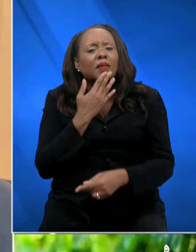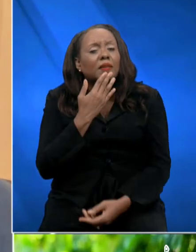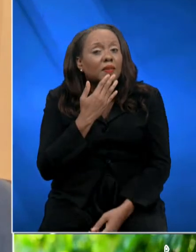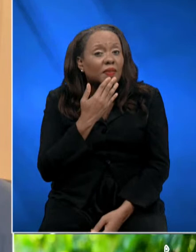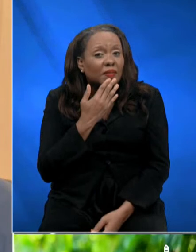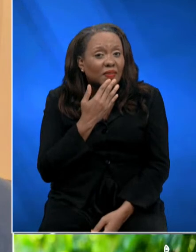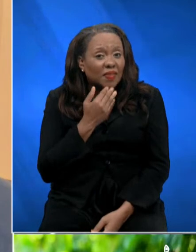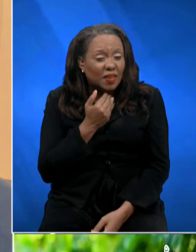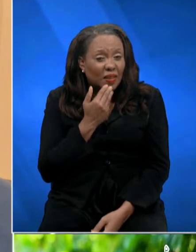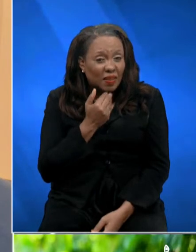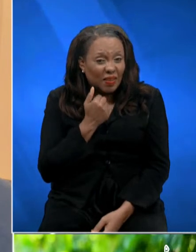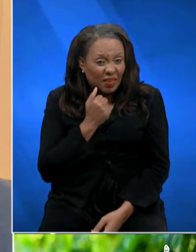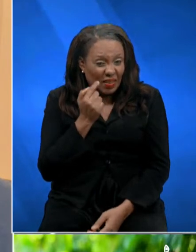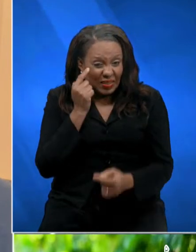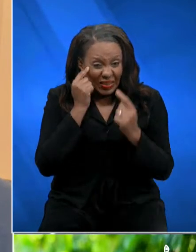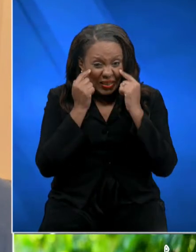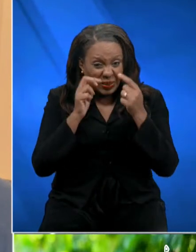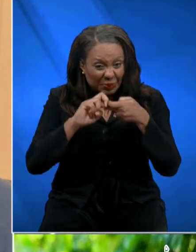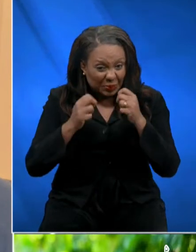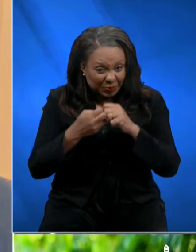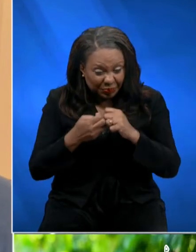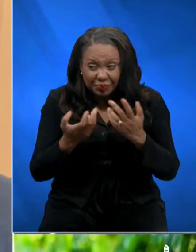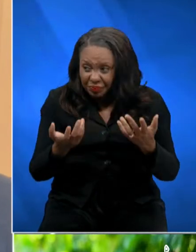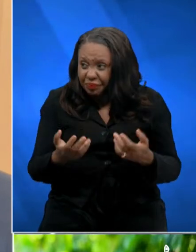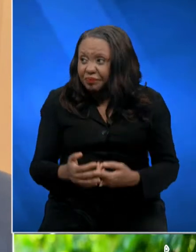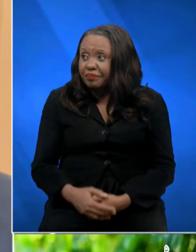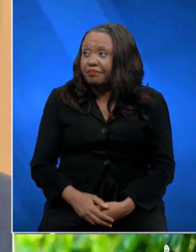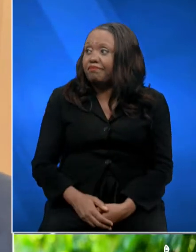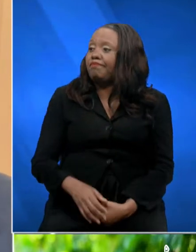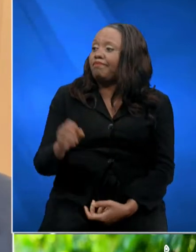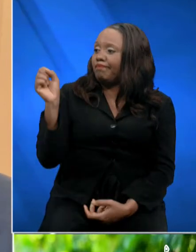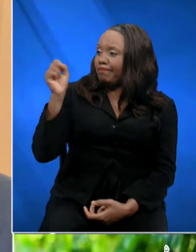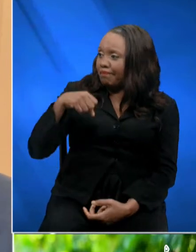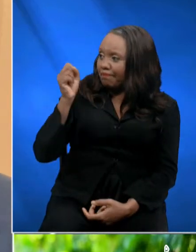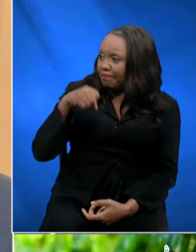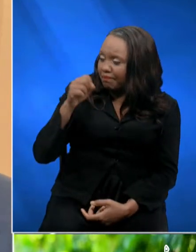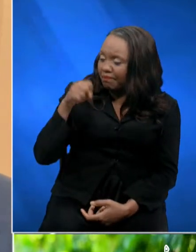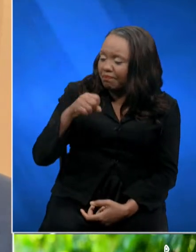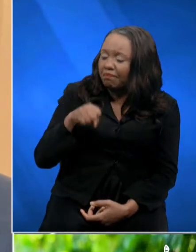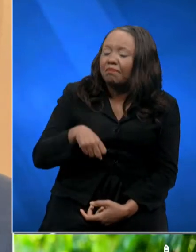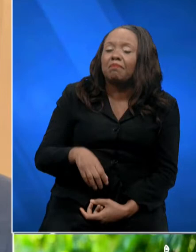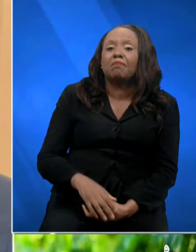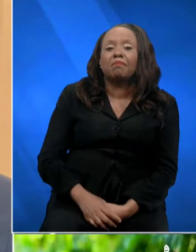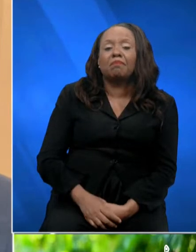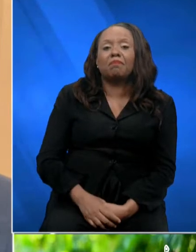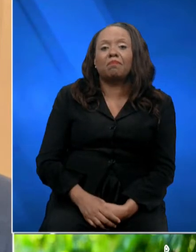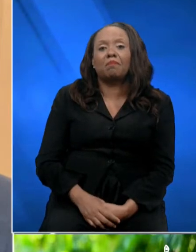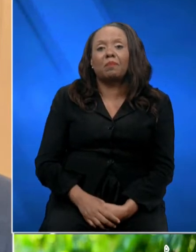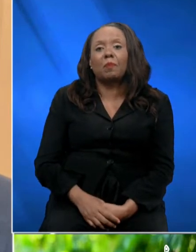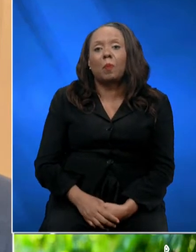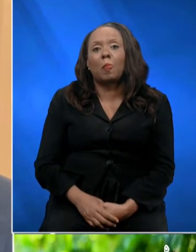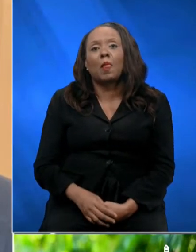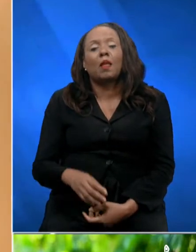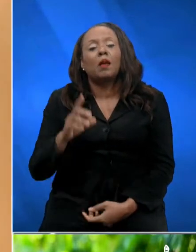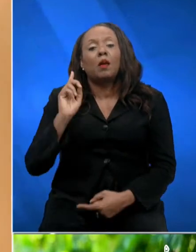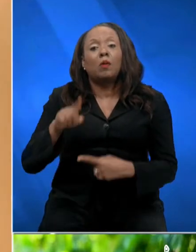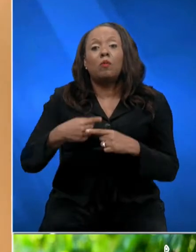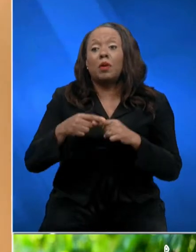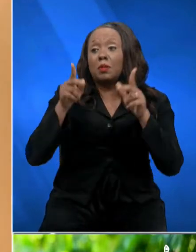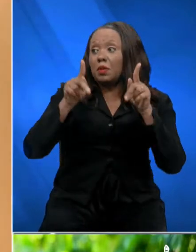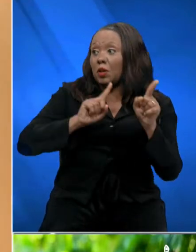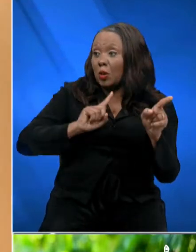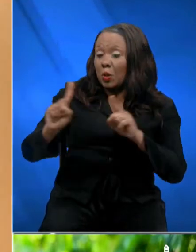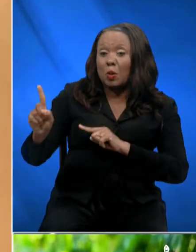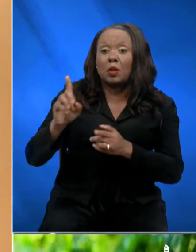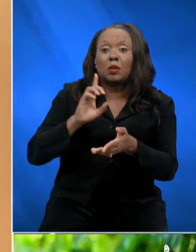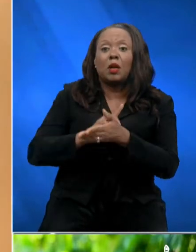Yes, so diabetic retinopathy is graded. So when a patient is first diagnosed, you can look at the back of the eye and